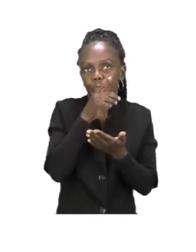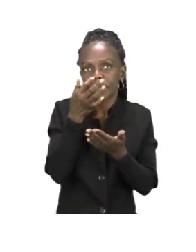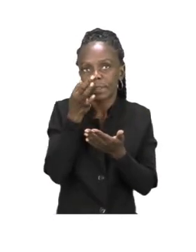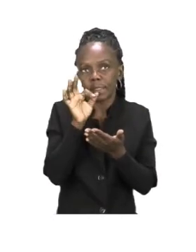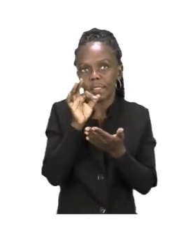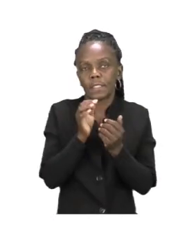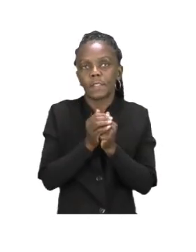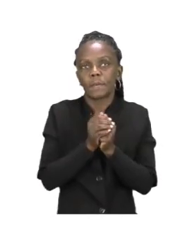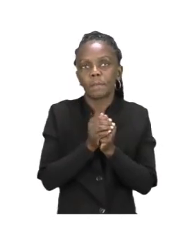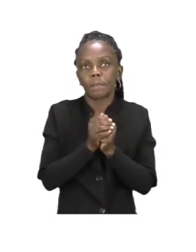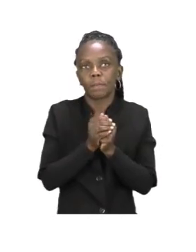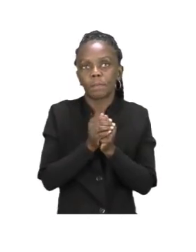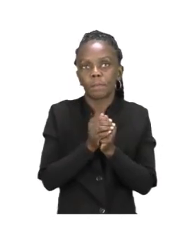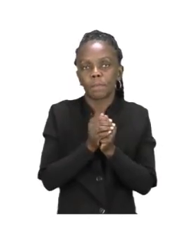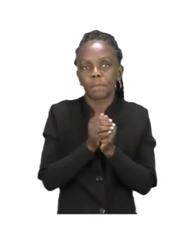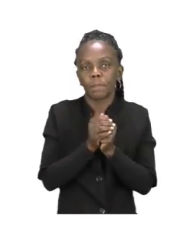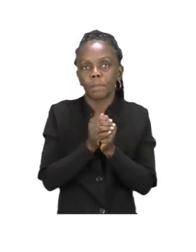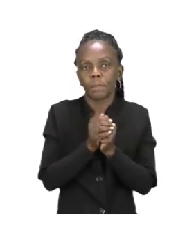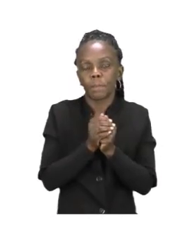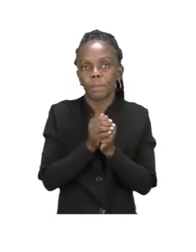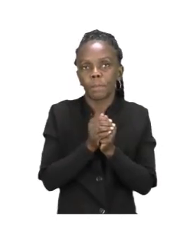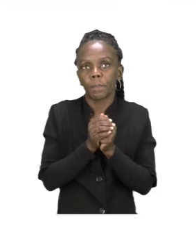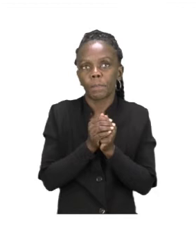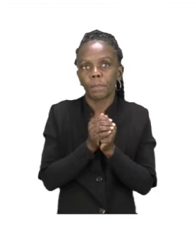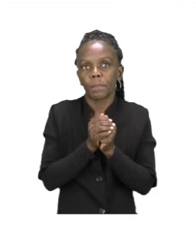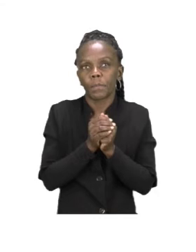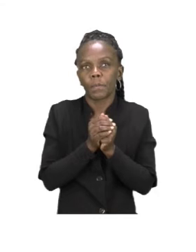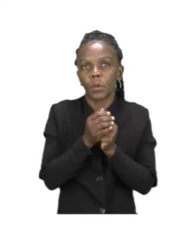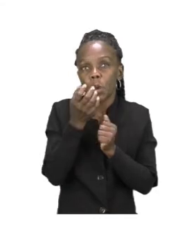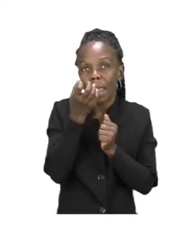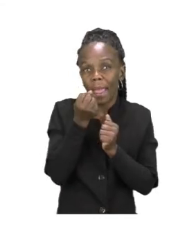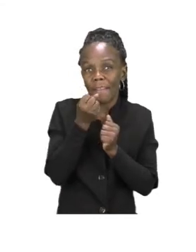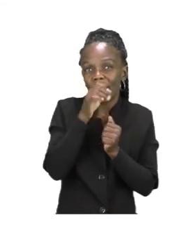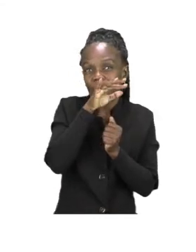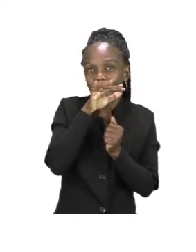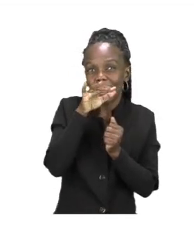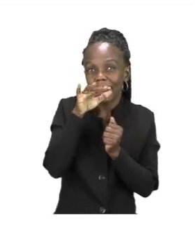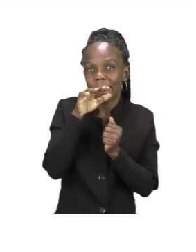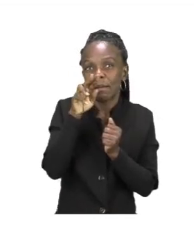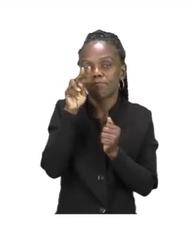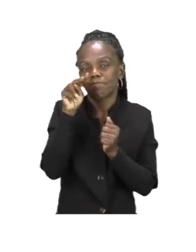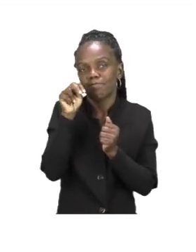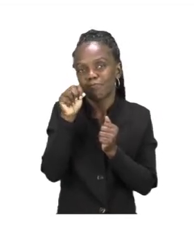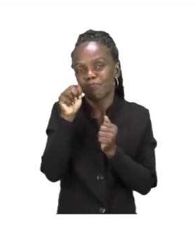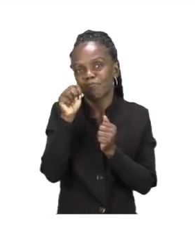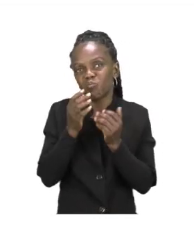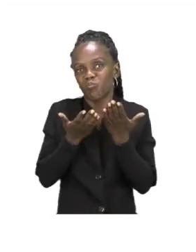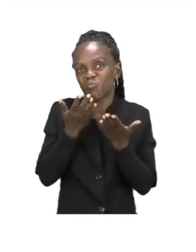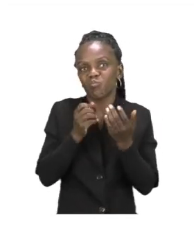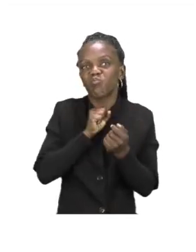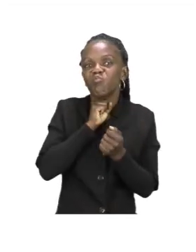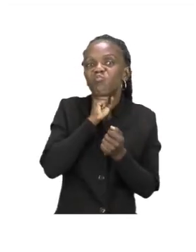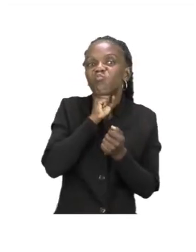page 19, we are dealing with the sound N. Everyone, let's